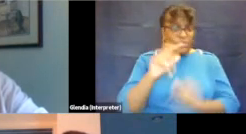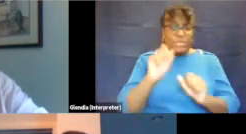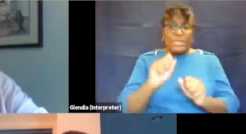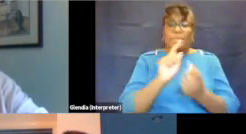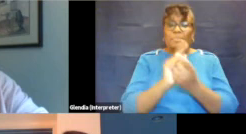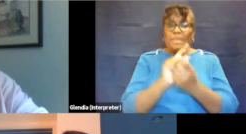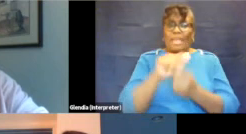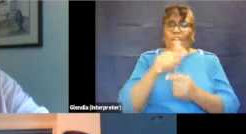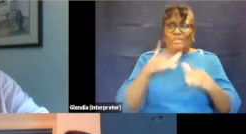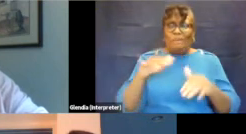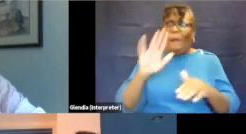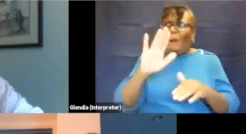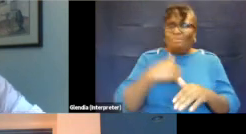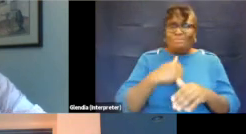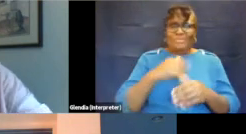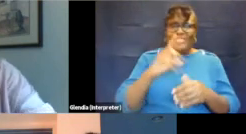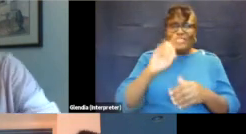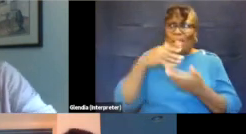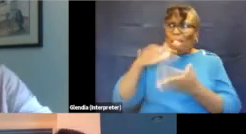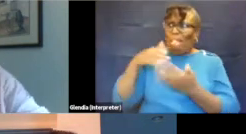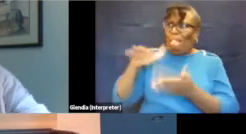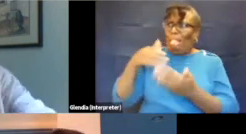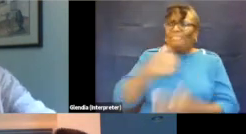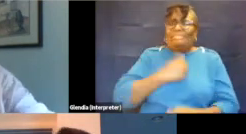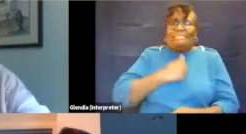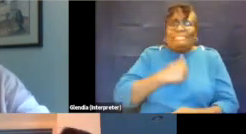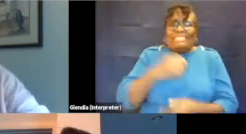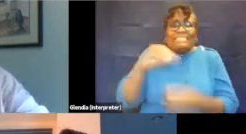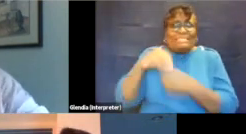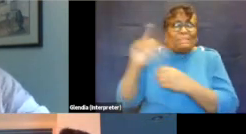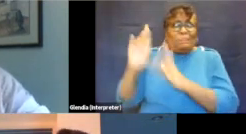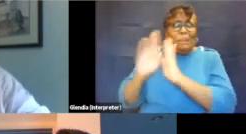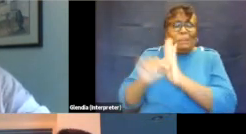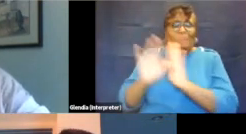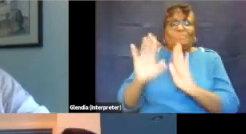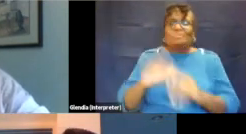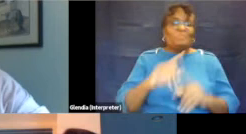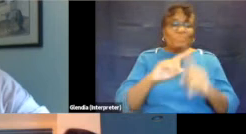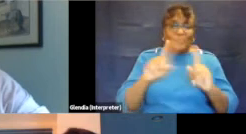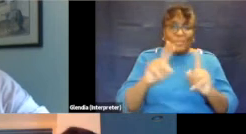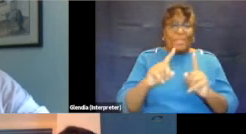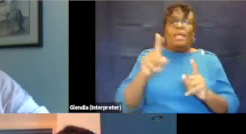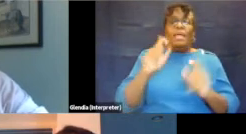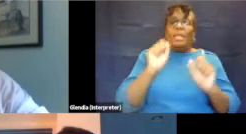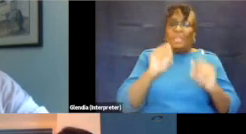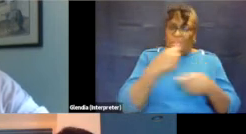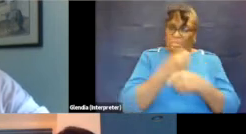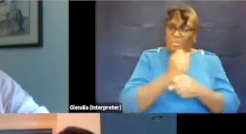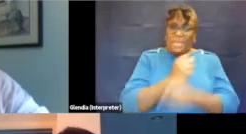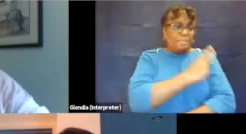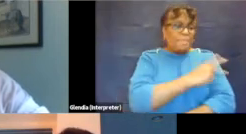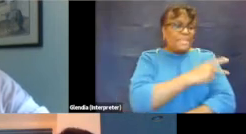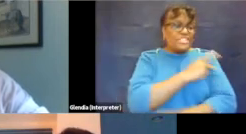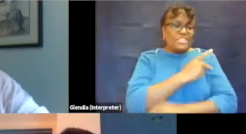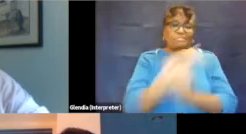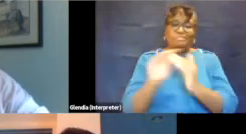dog's barking. Sorry if you hear it in the background. He or she can often make patient-peer connections. That, of course,